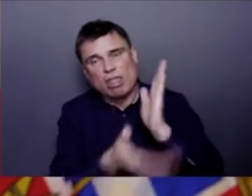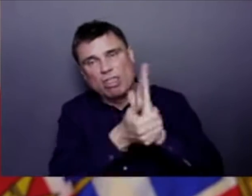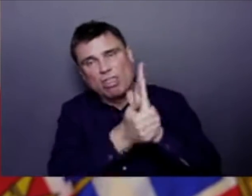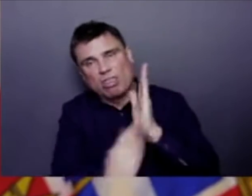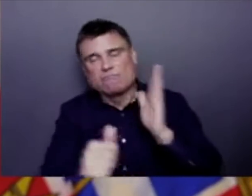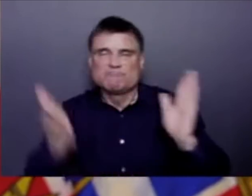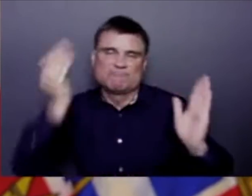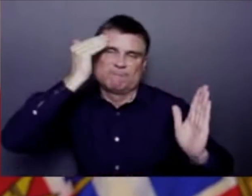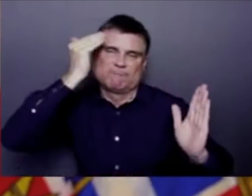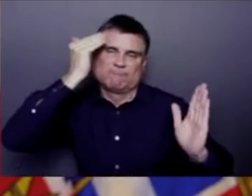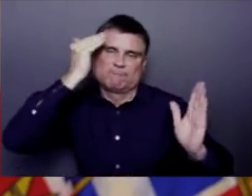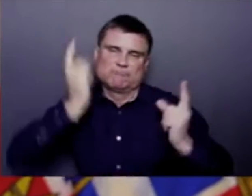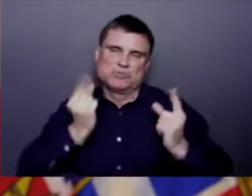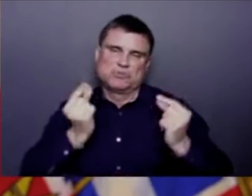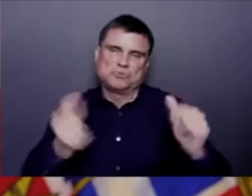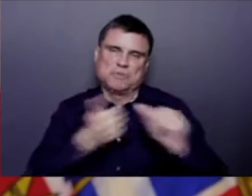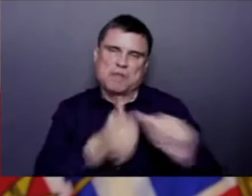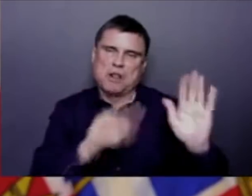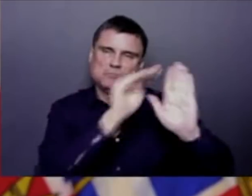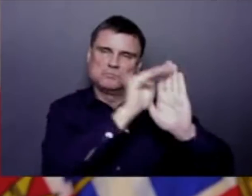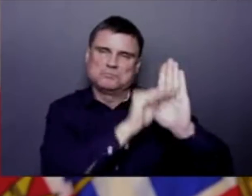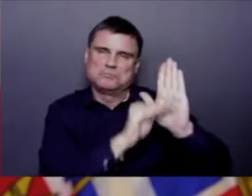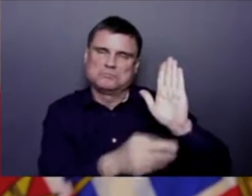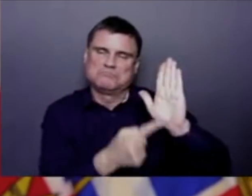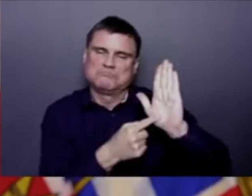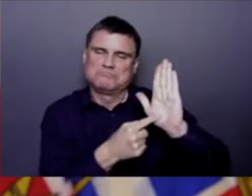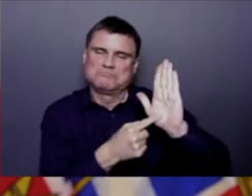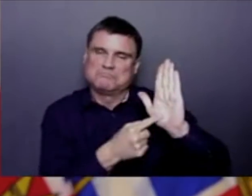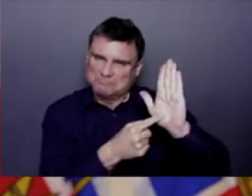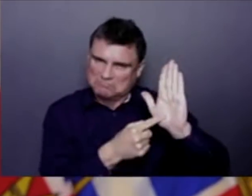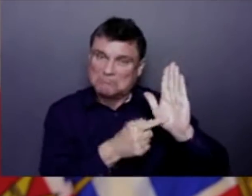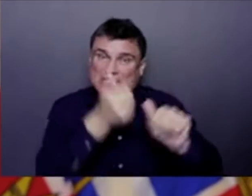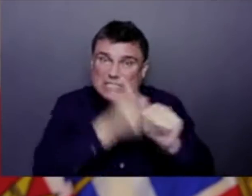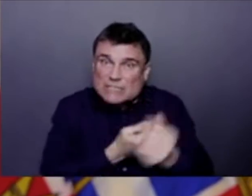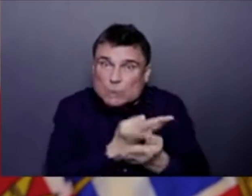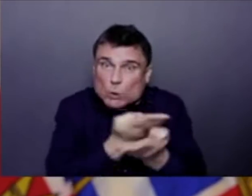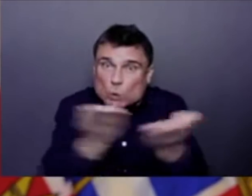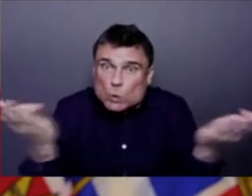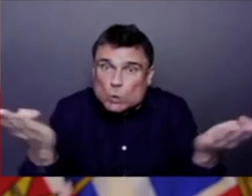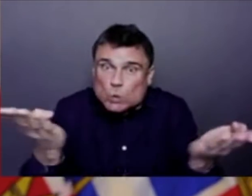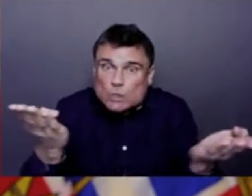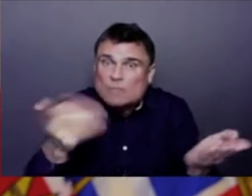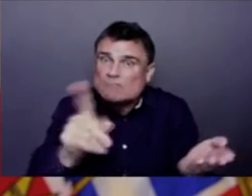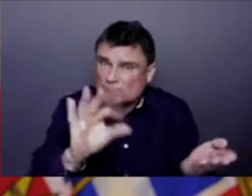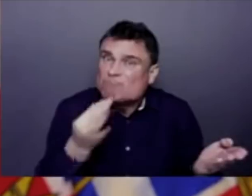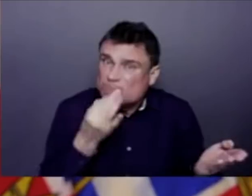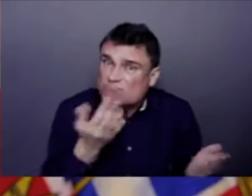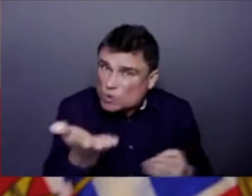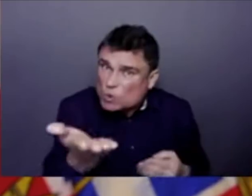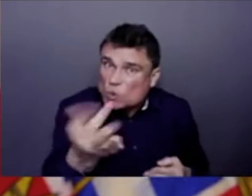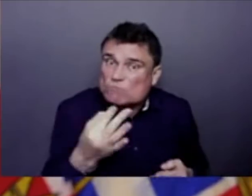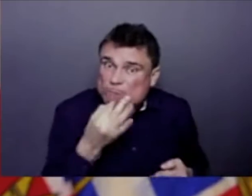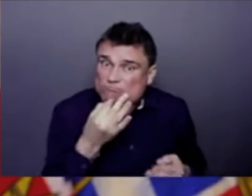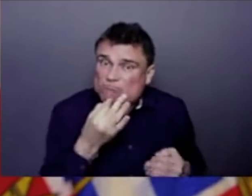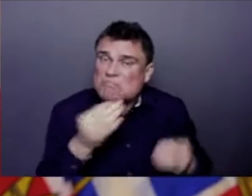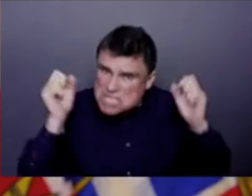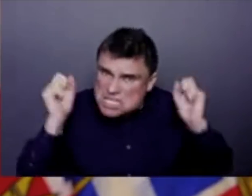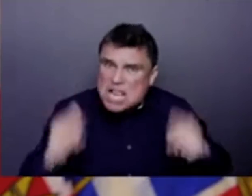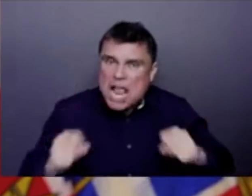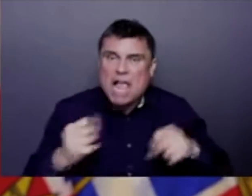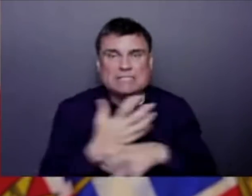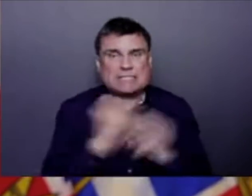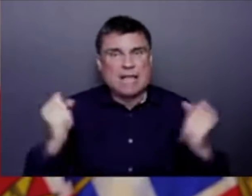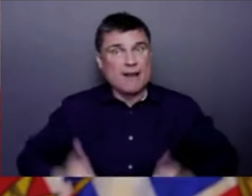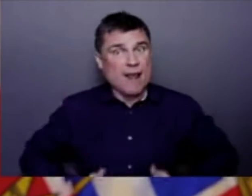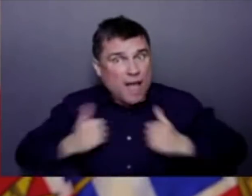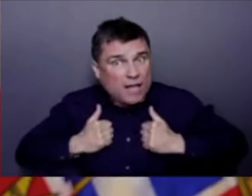don't even know. Every time we follow the rules, we save lives. And right now, that is critical